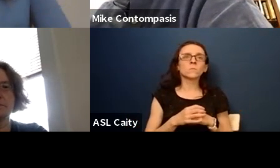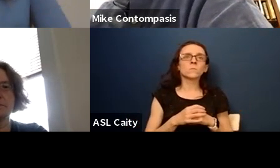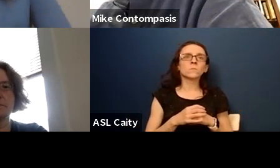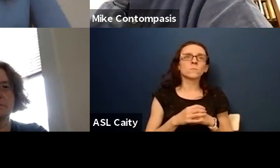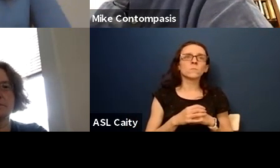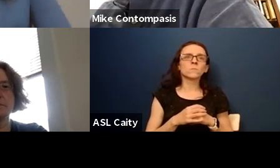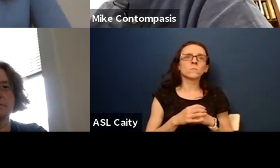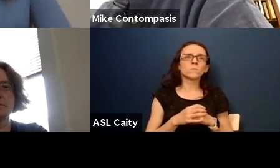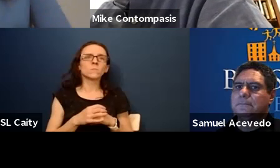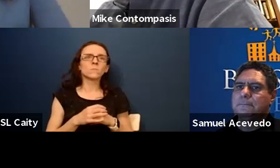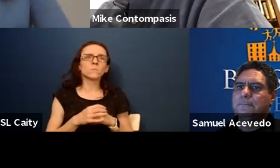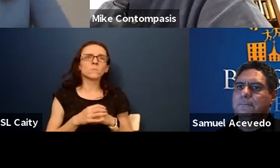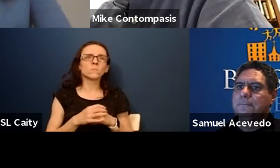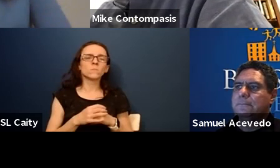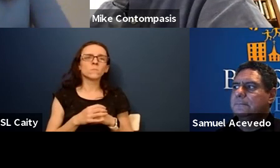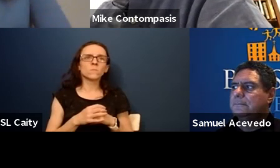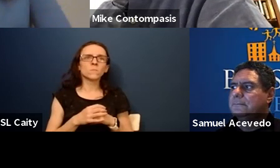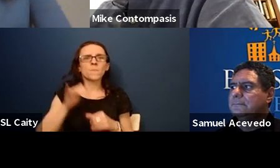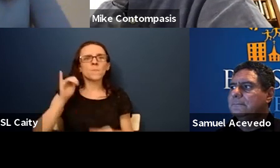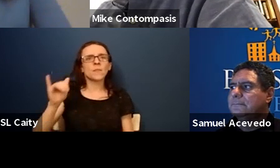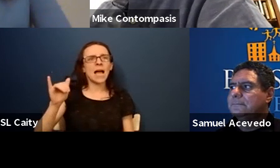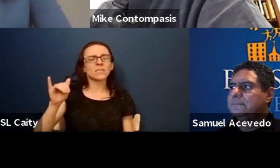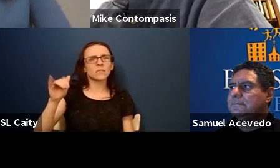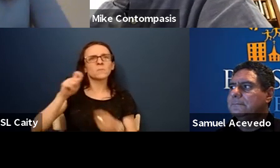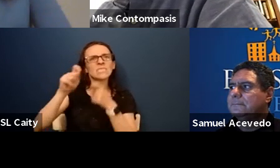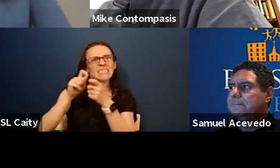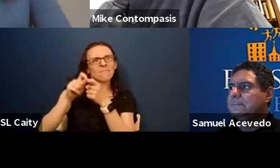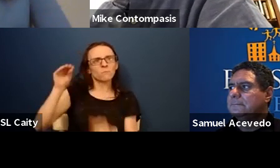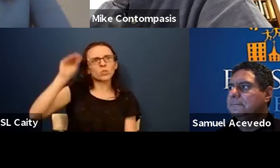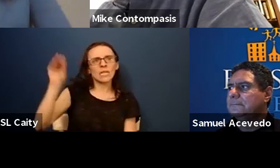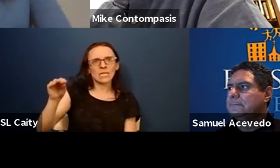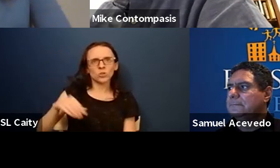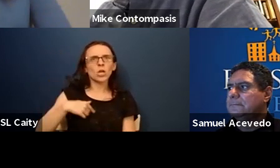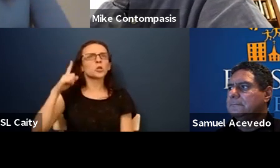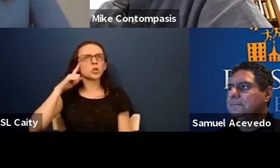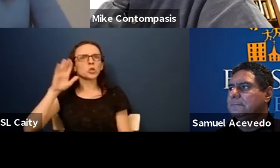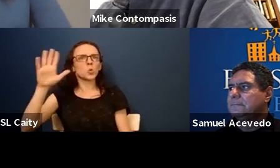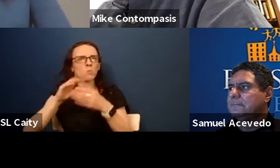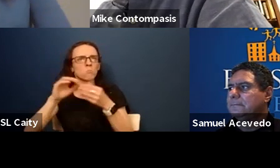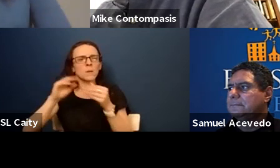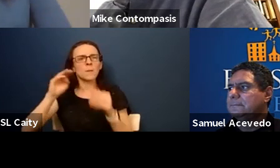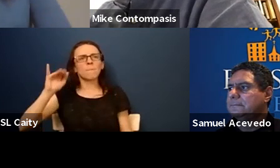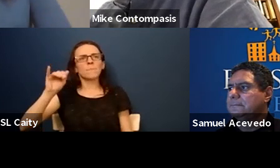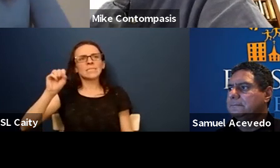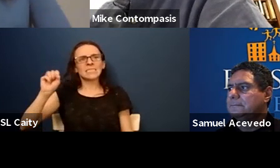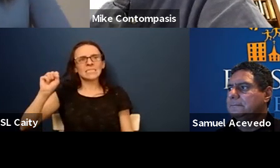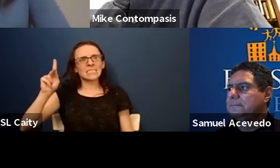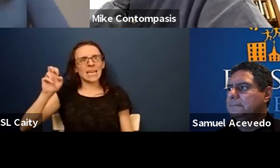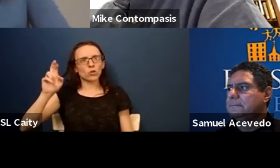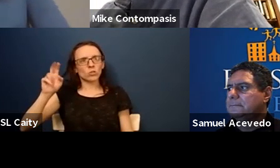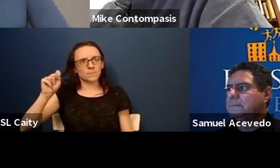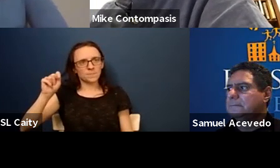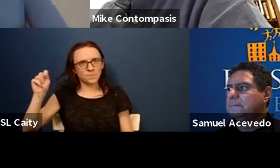and it's X percentage. And I heard Ms. Garrett kind of your thinking around that. But again, the